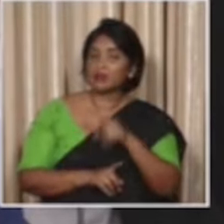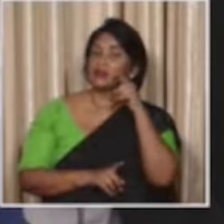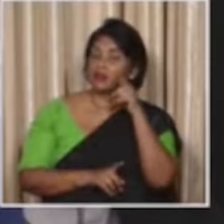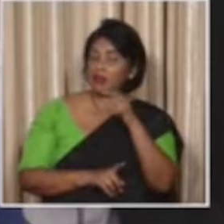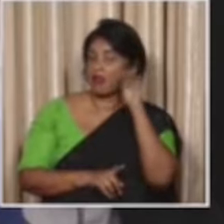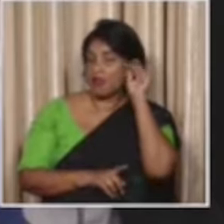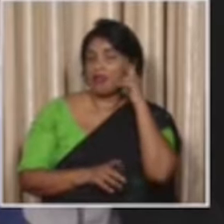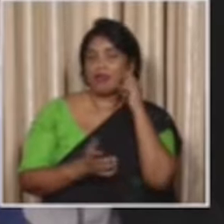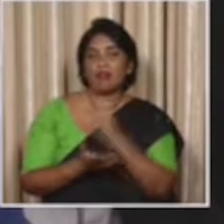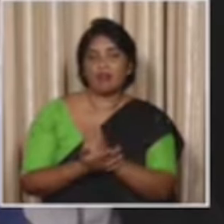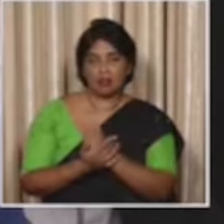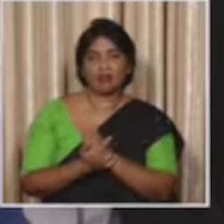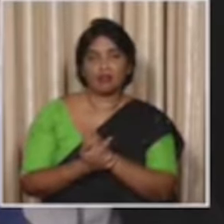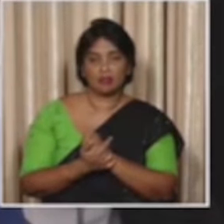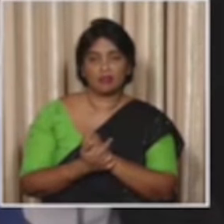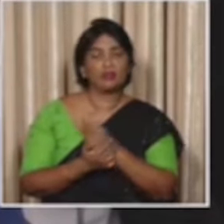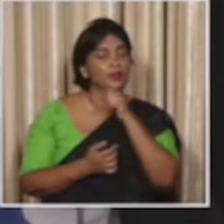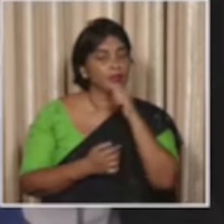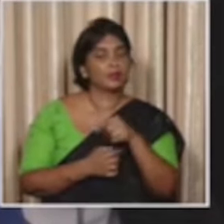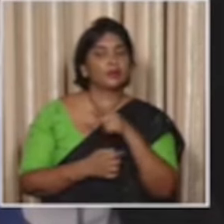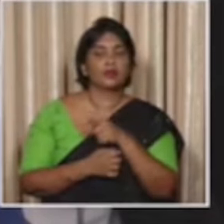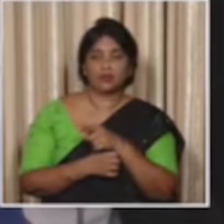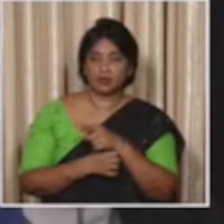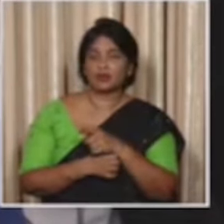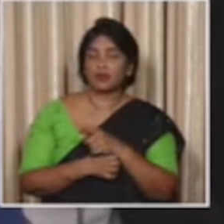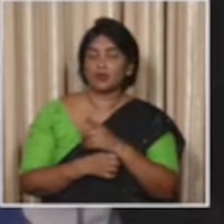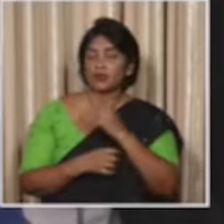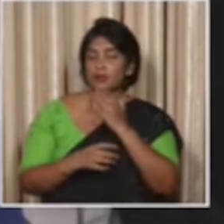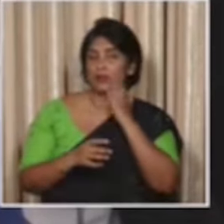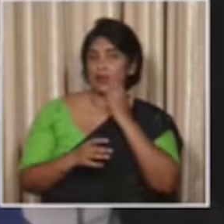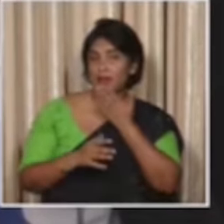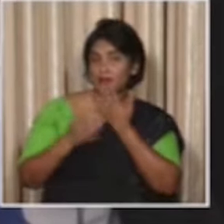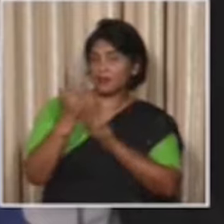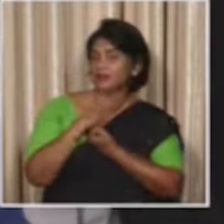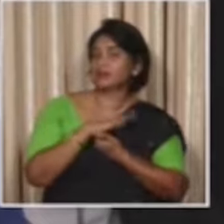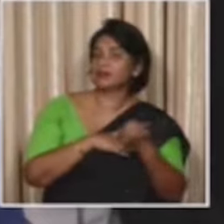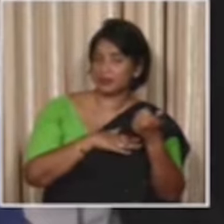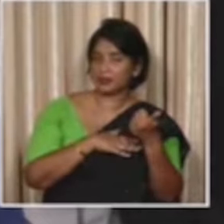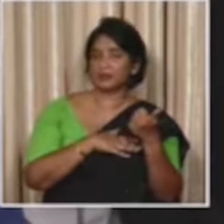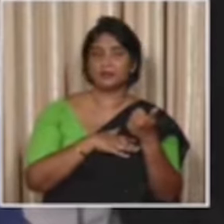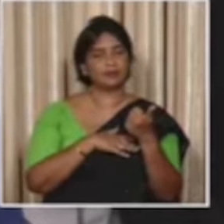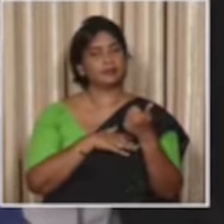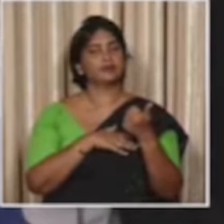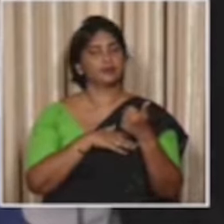attitude towards this imperialist U.S. administration and the Israelis,